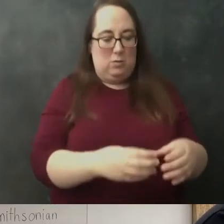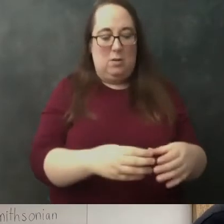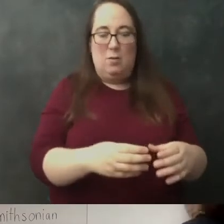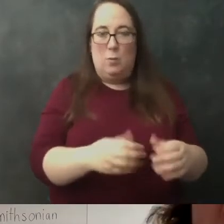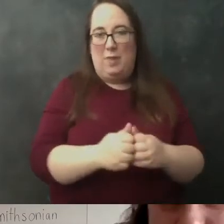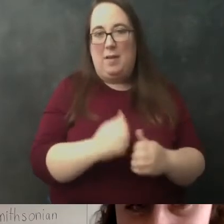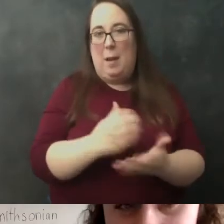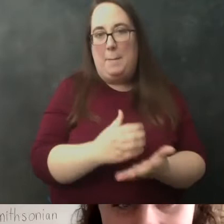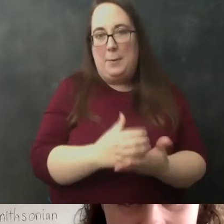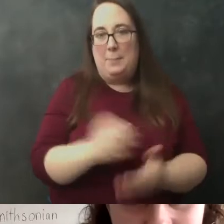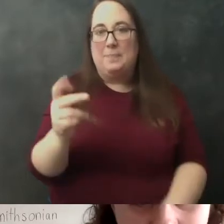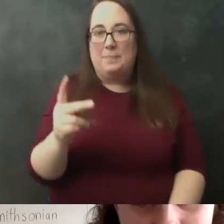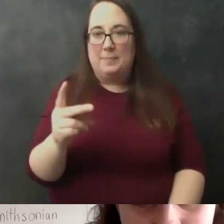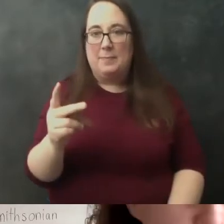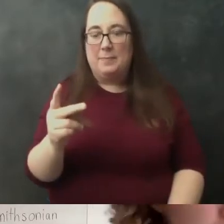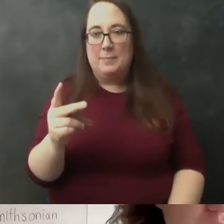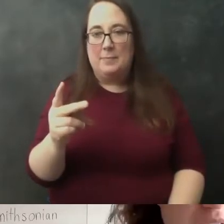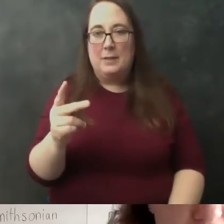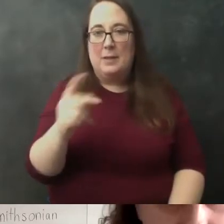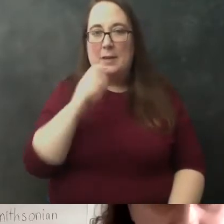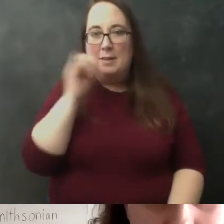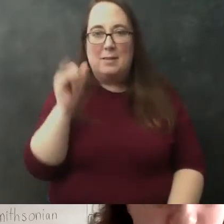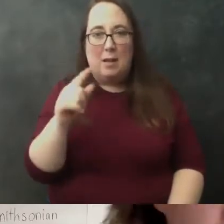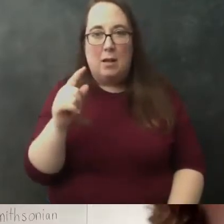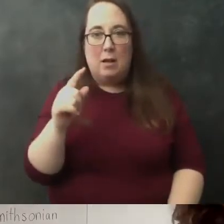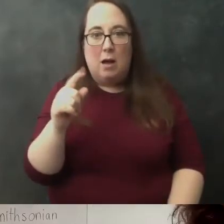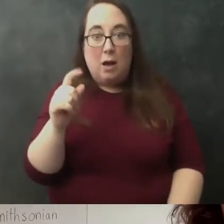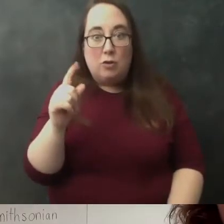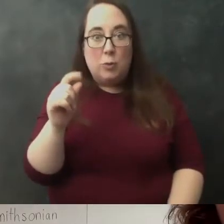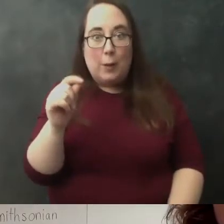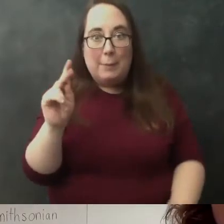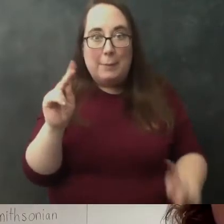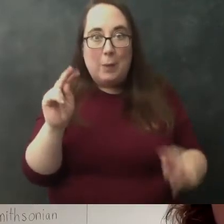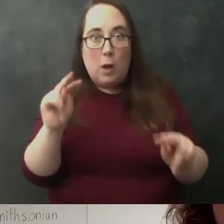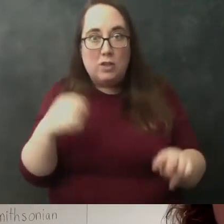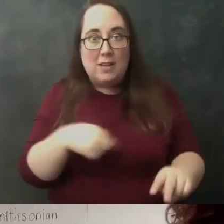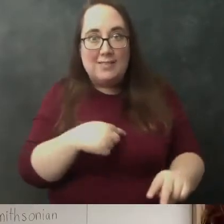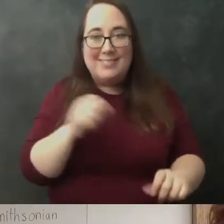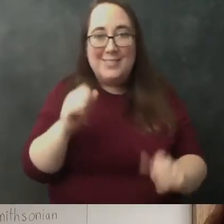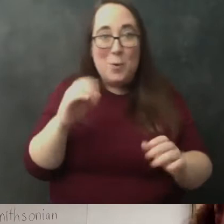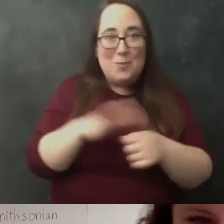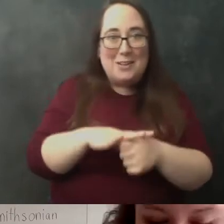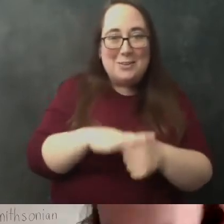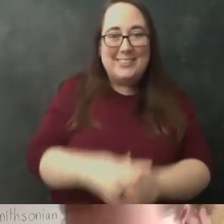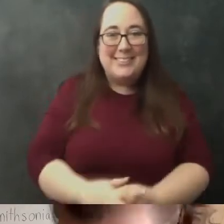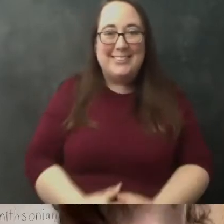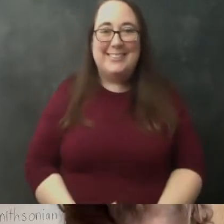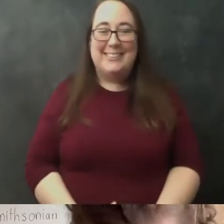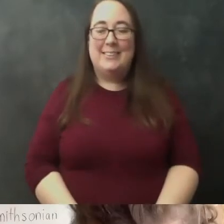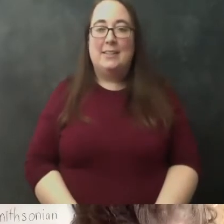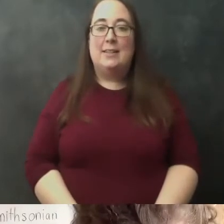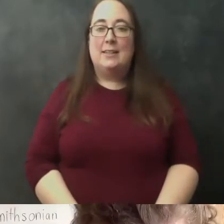Oh my gosh, and it's not like we have 120 people watching us. I know, no pressure, right? Okay, okay.